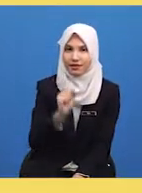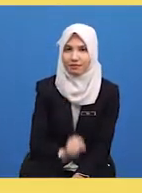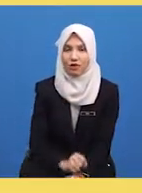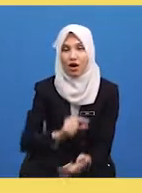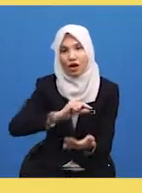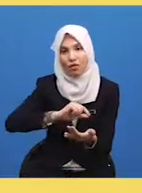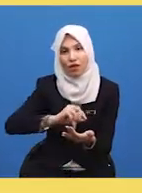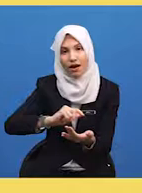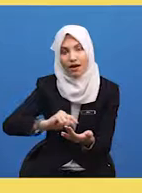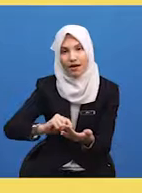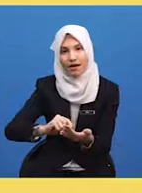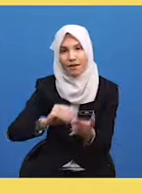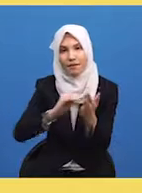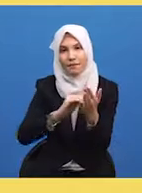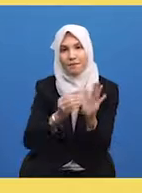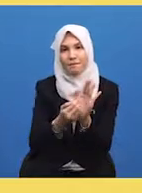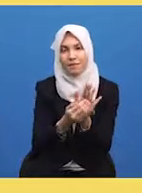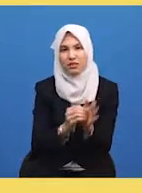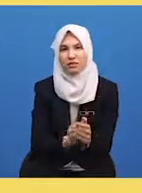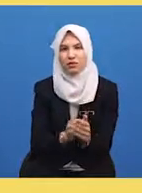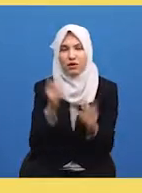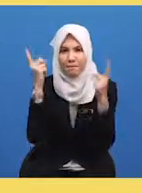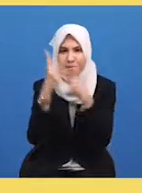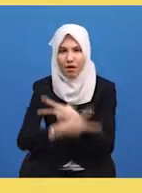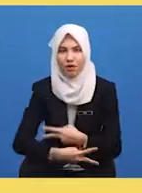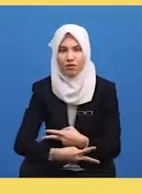write mean or horrible messages.